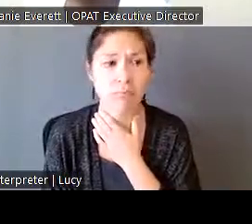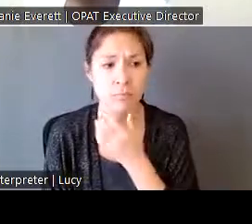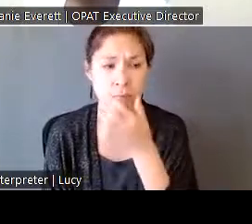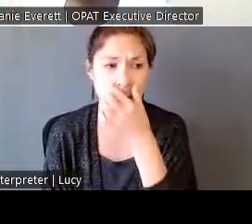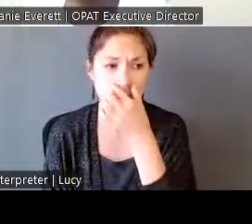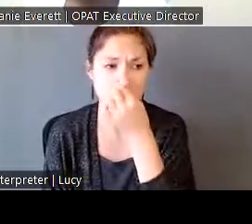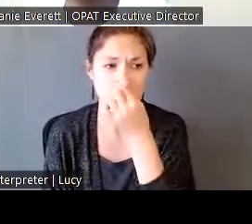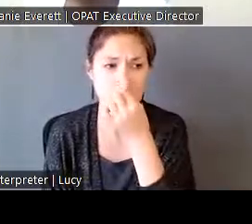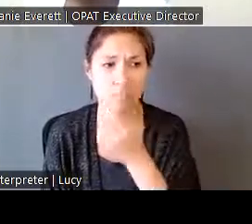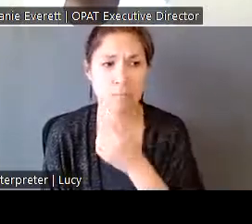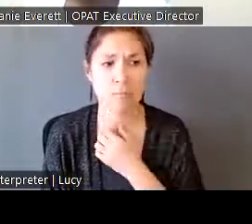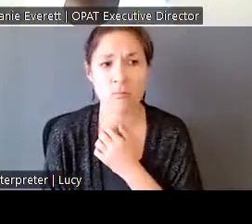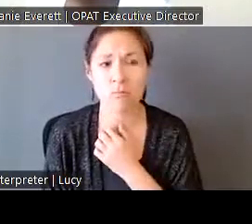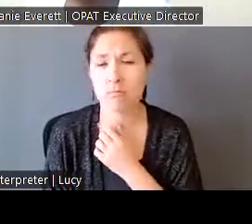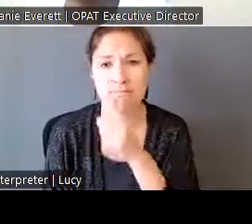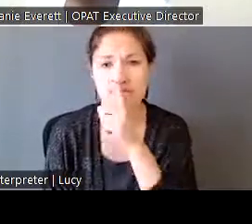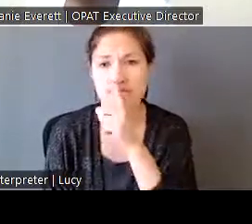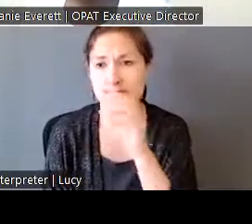No,